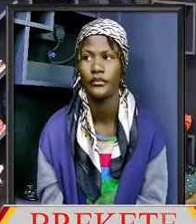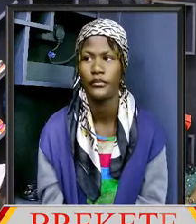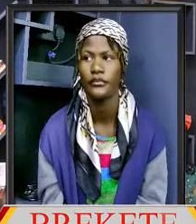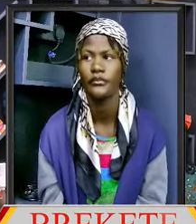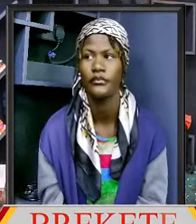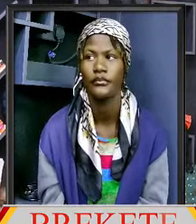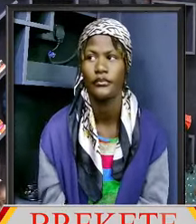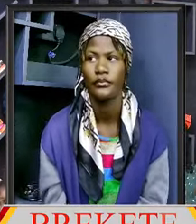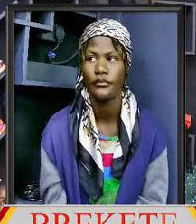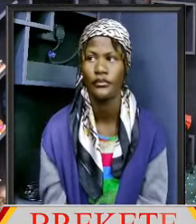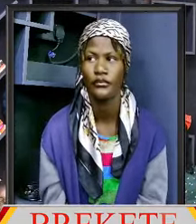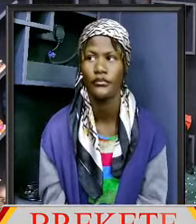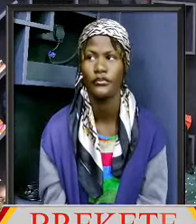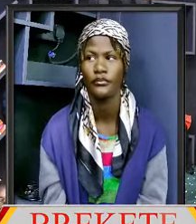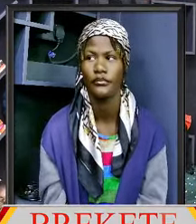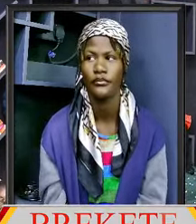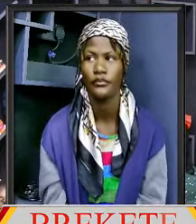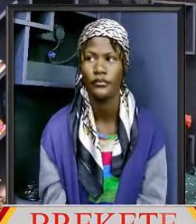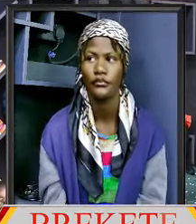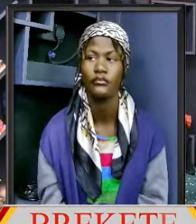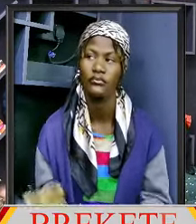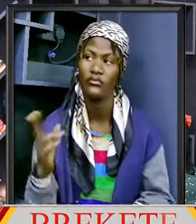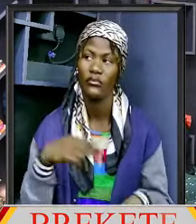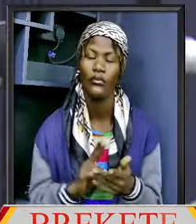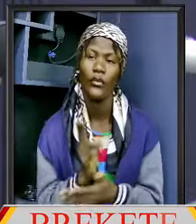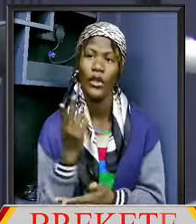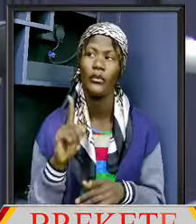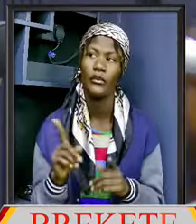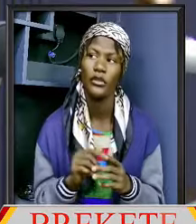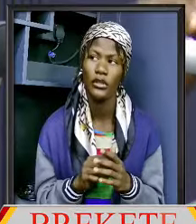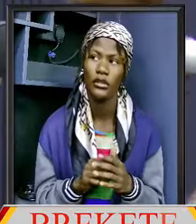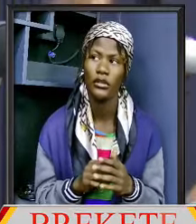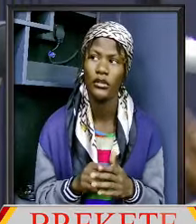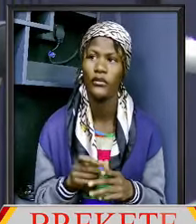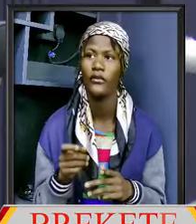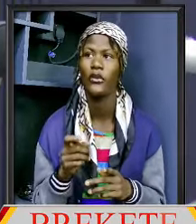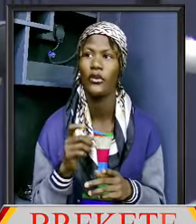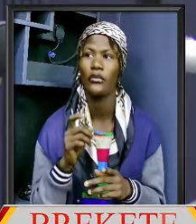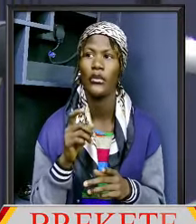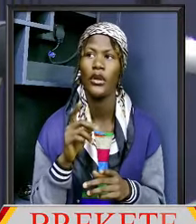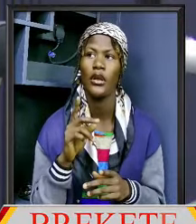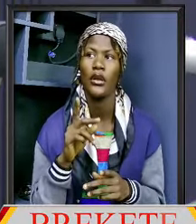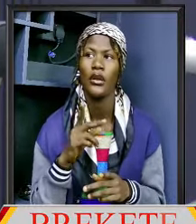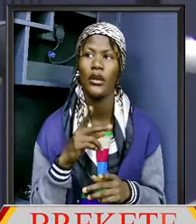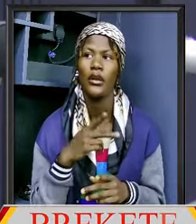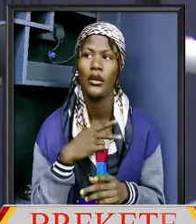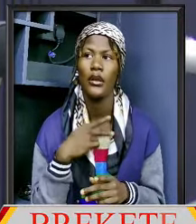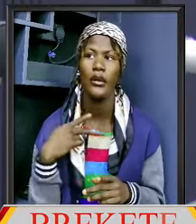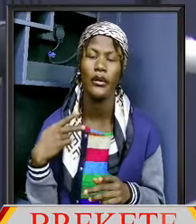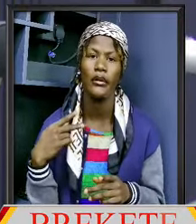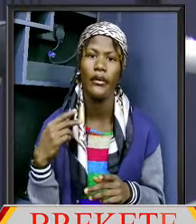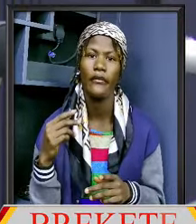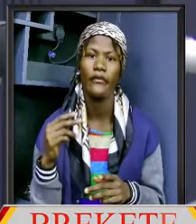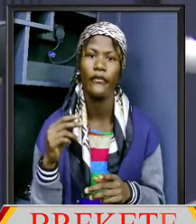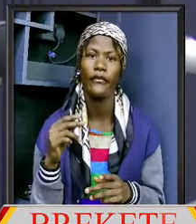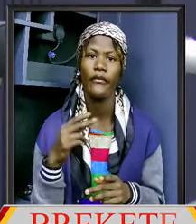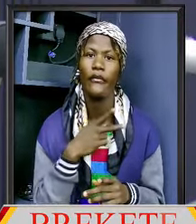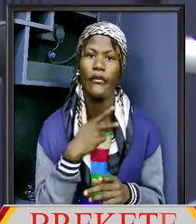Yes, we get another update. Okay, sir. Yes, sir. Our next update now from Reverend Basi Ikeme. Okay.